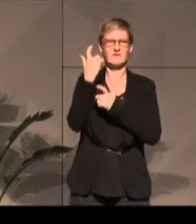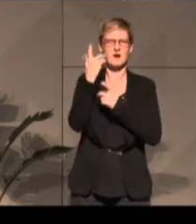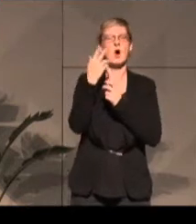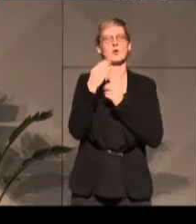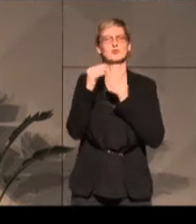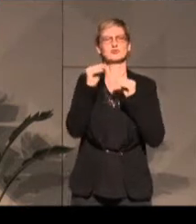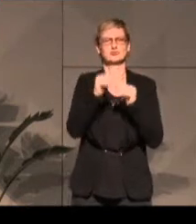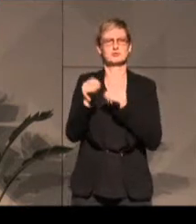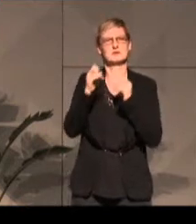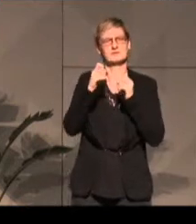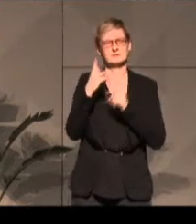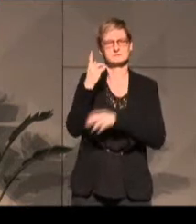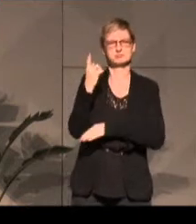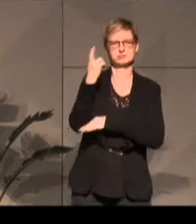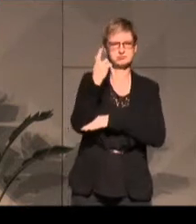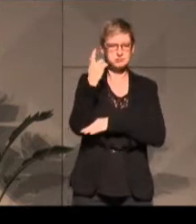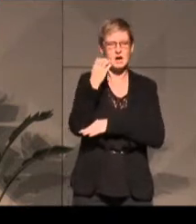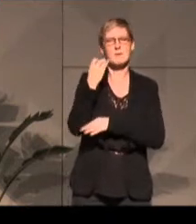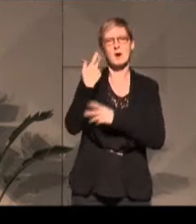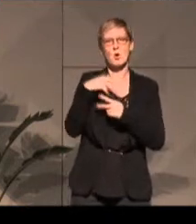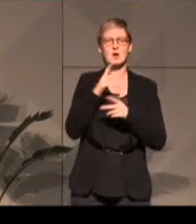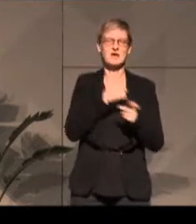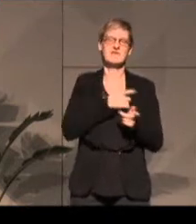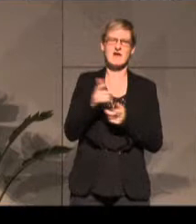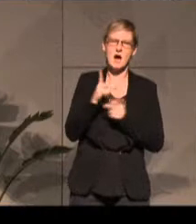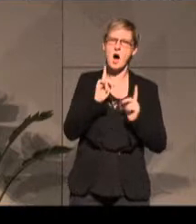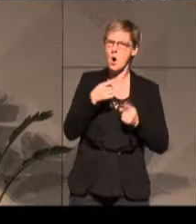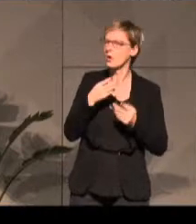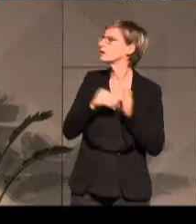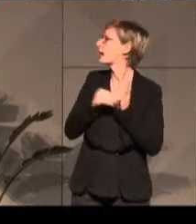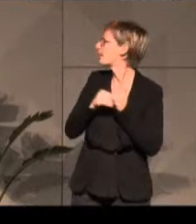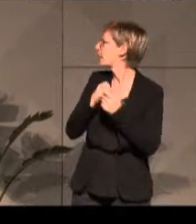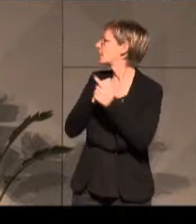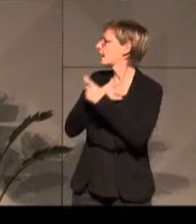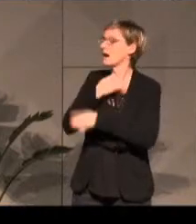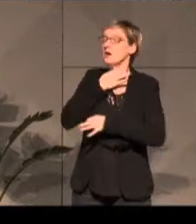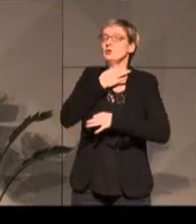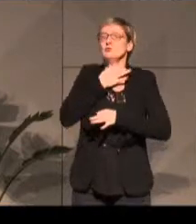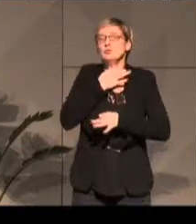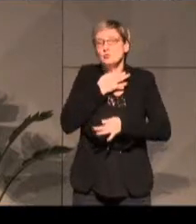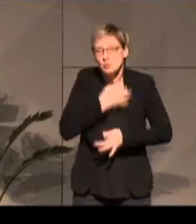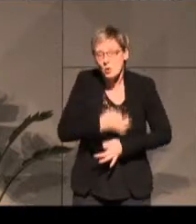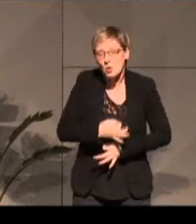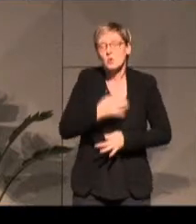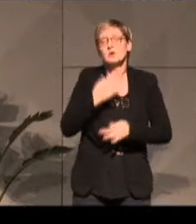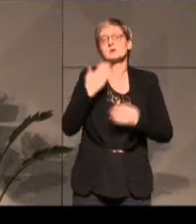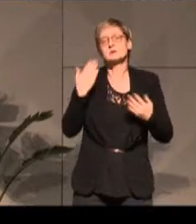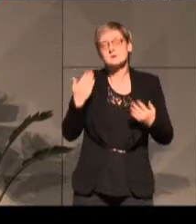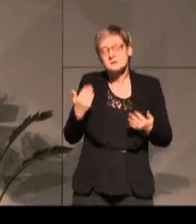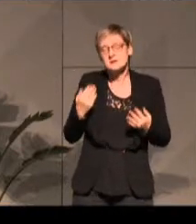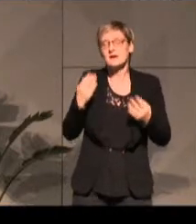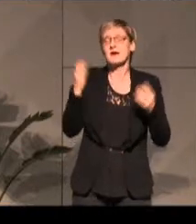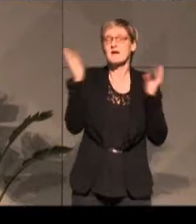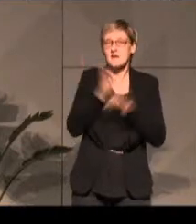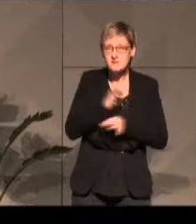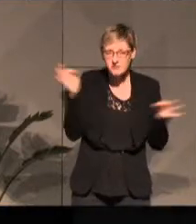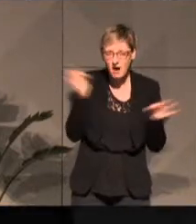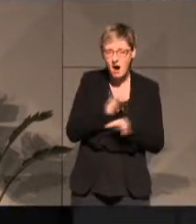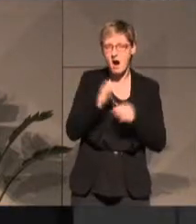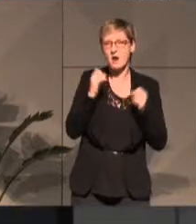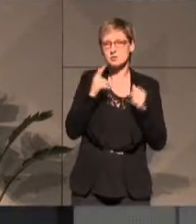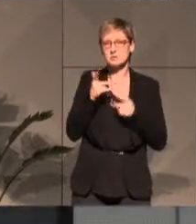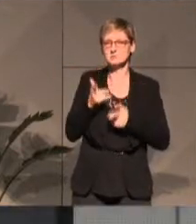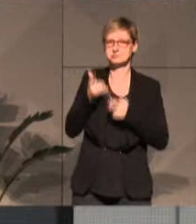expedition participants were also trained to use an arm, and all the polar bear guardians have a rifle with them. So quite luckily, in